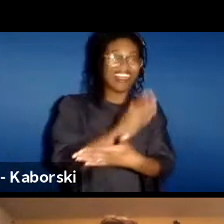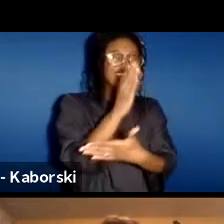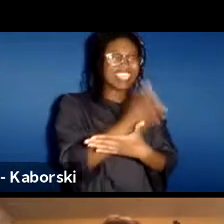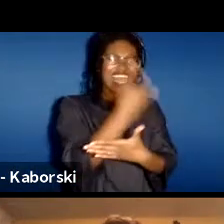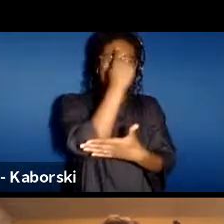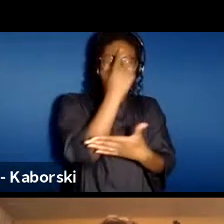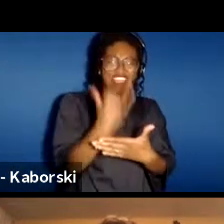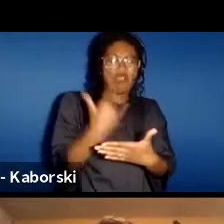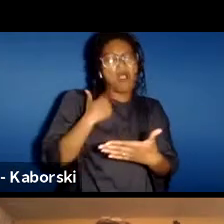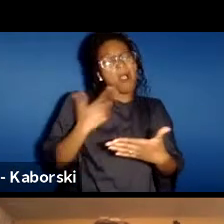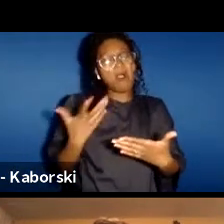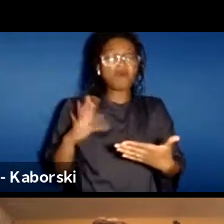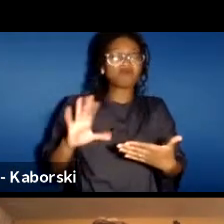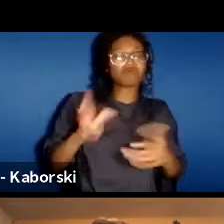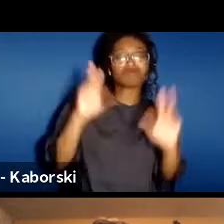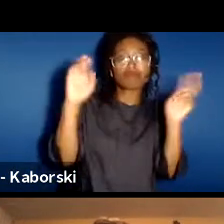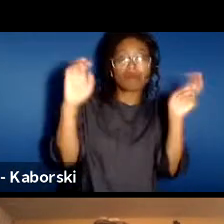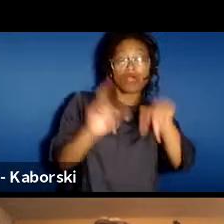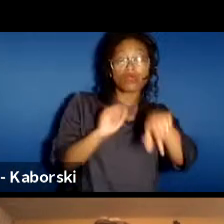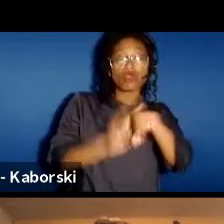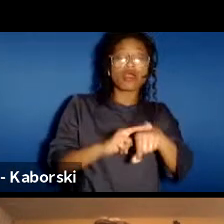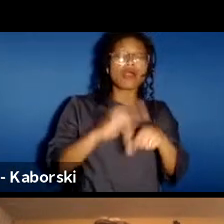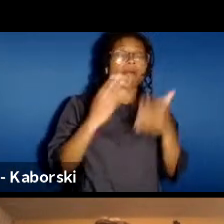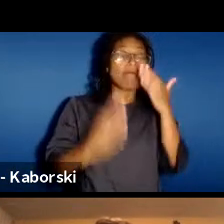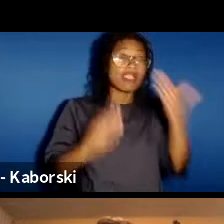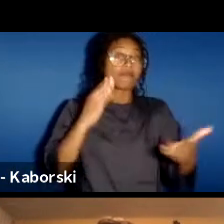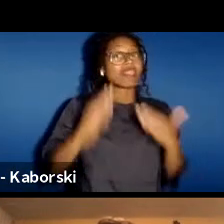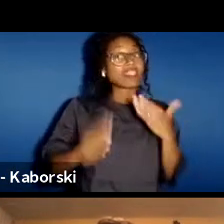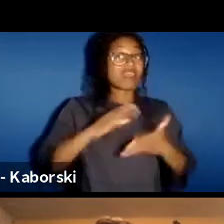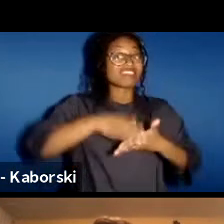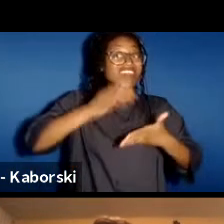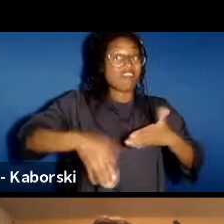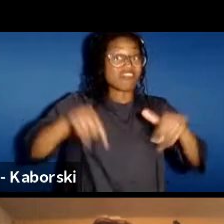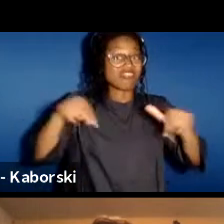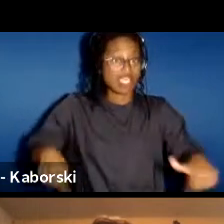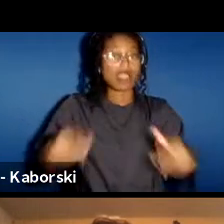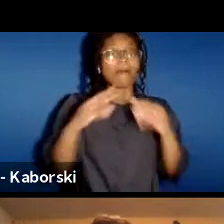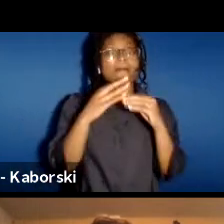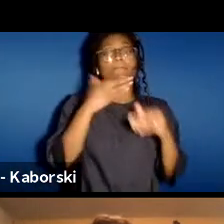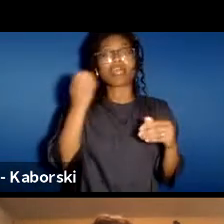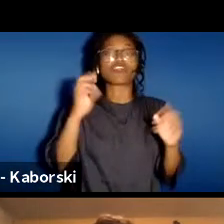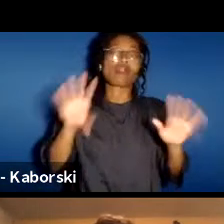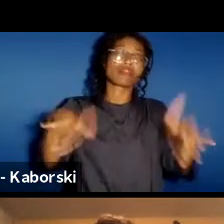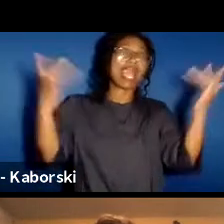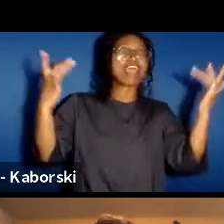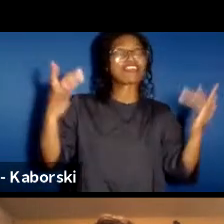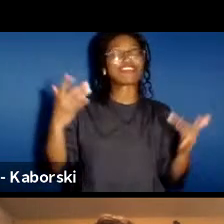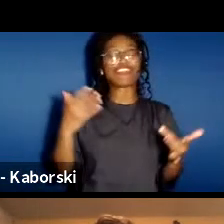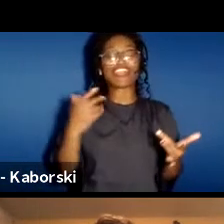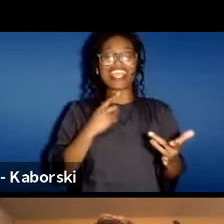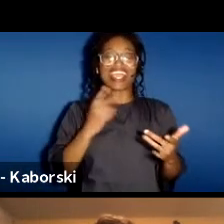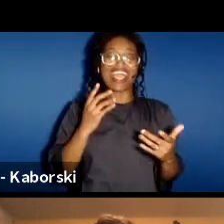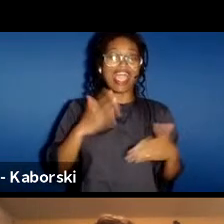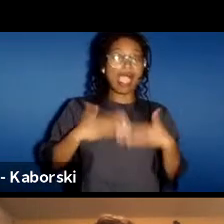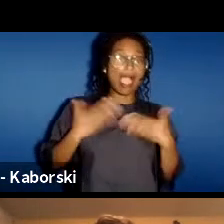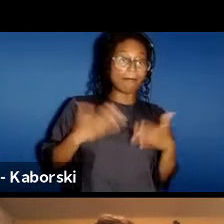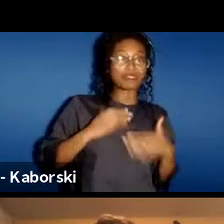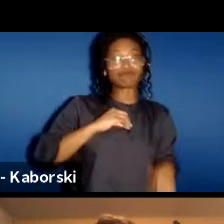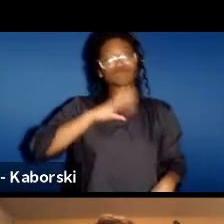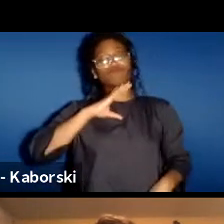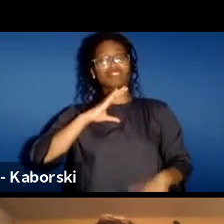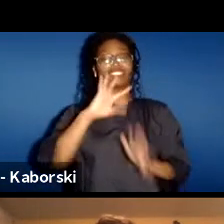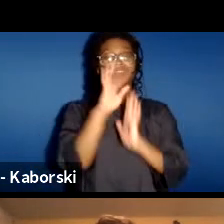much brighter, lighter, more humorous place, both in design and the way we talk about brands. But right now, I